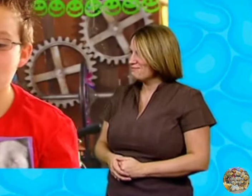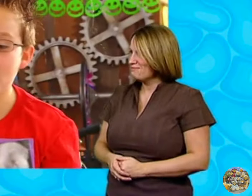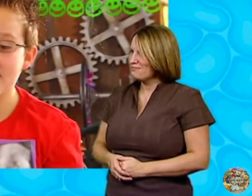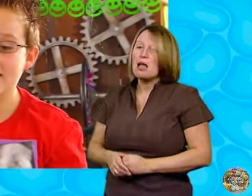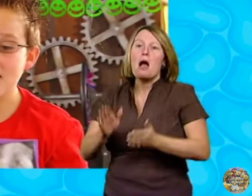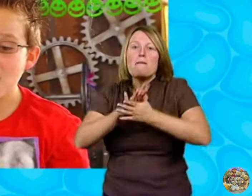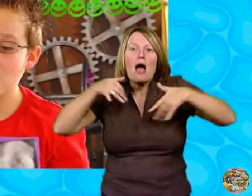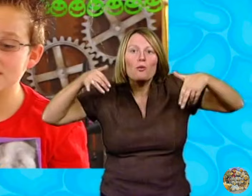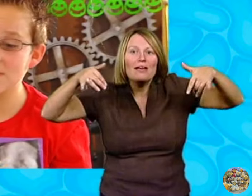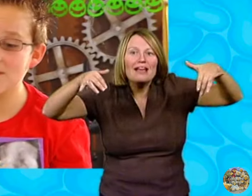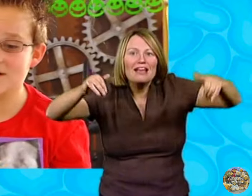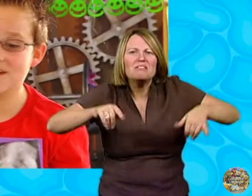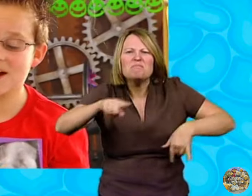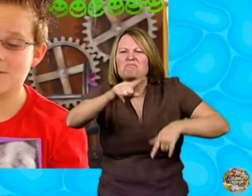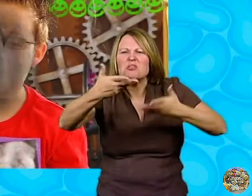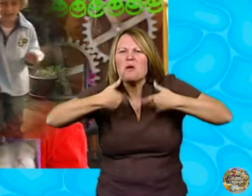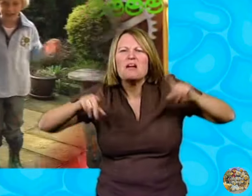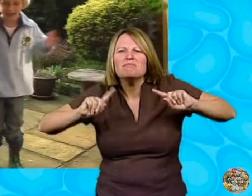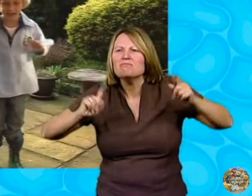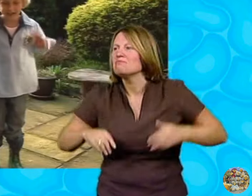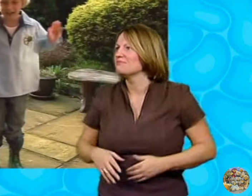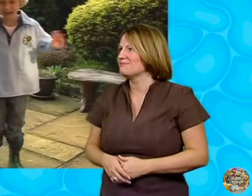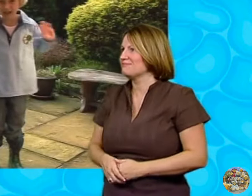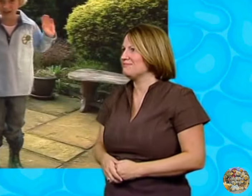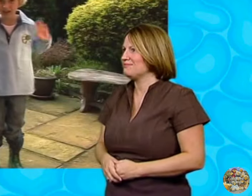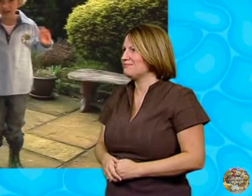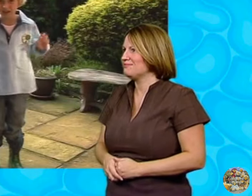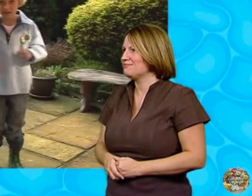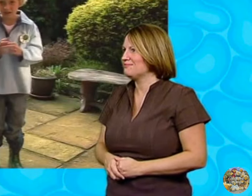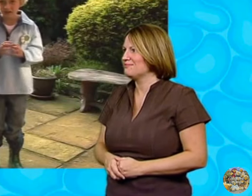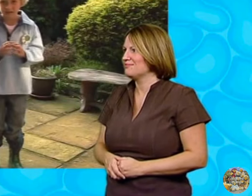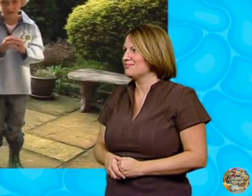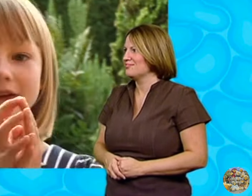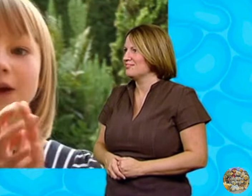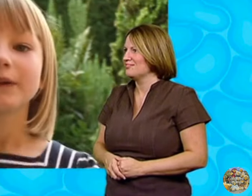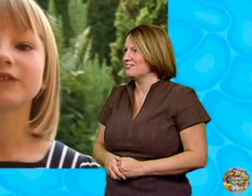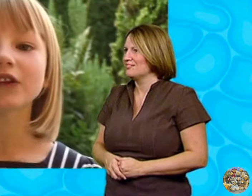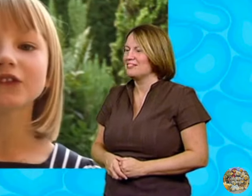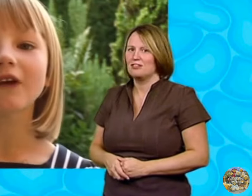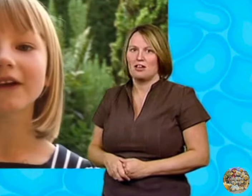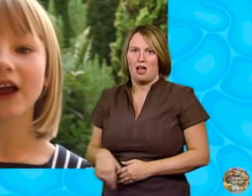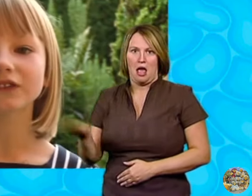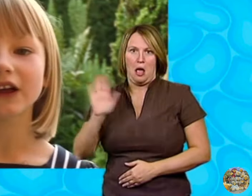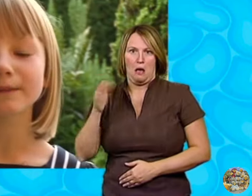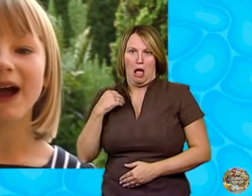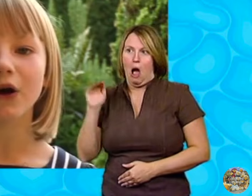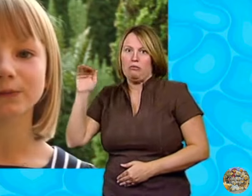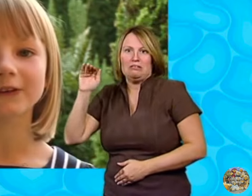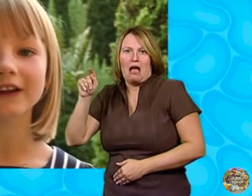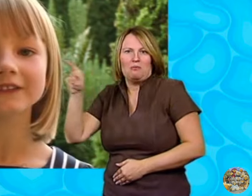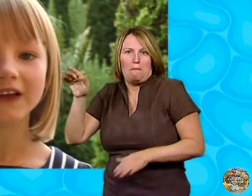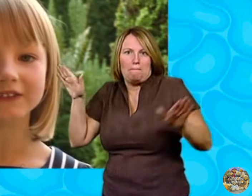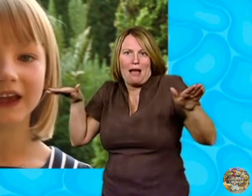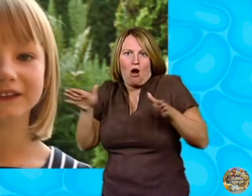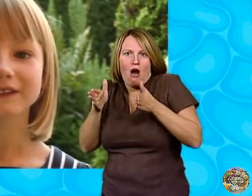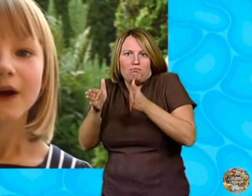Happy Halloween! What have you got to show us? Halloween! We just arrived outside a bat